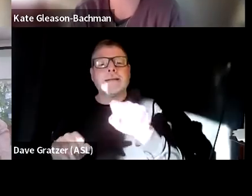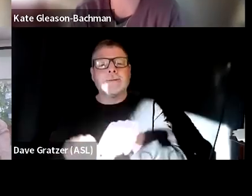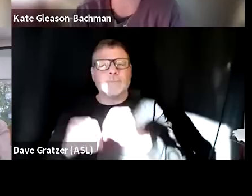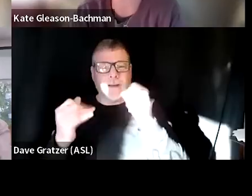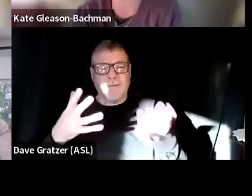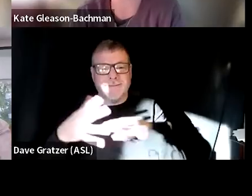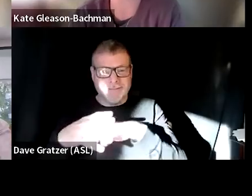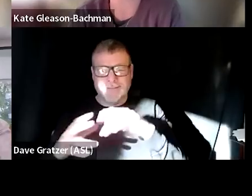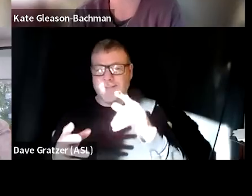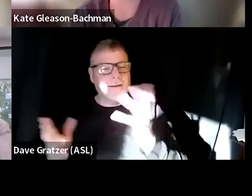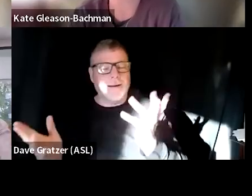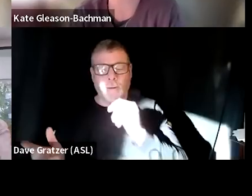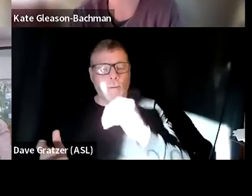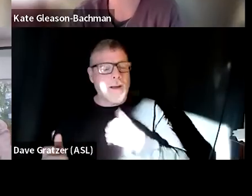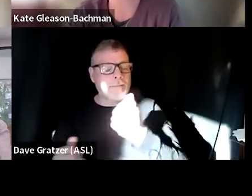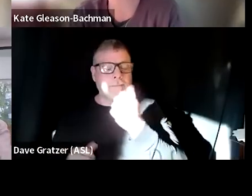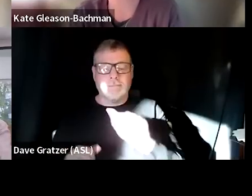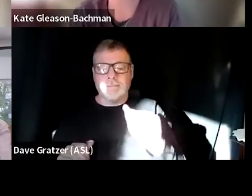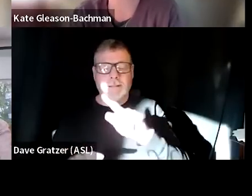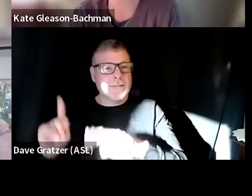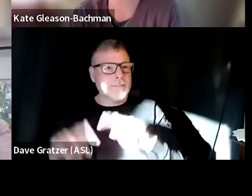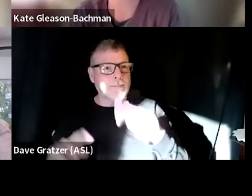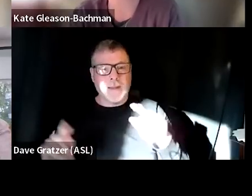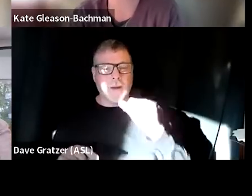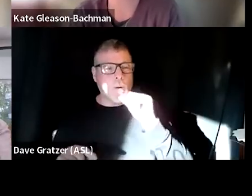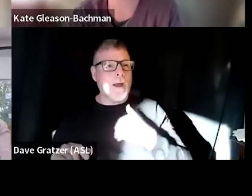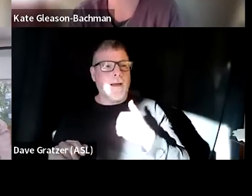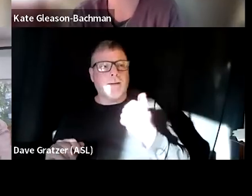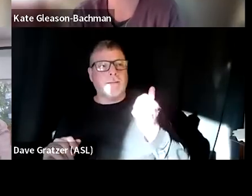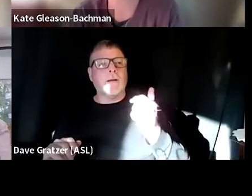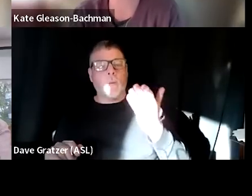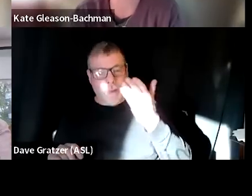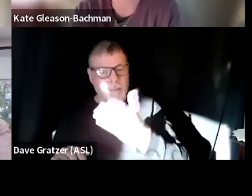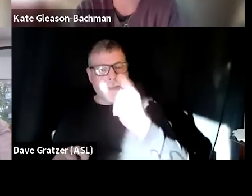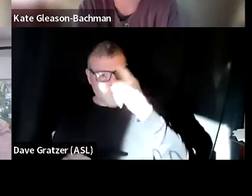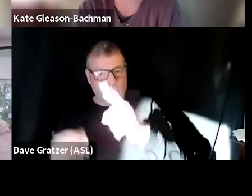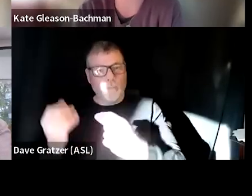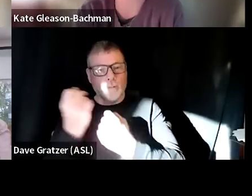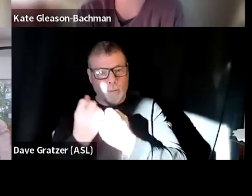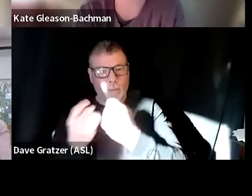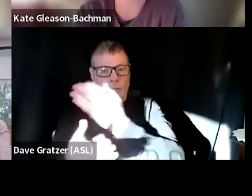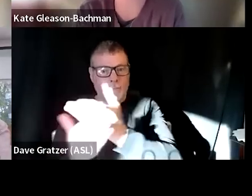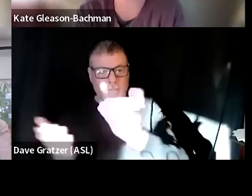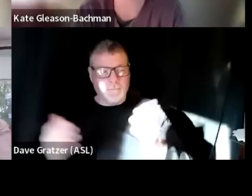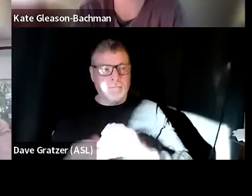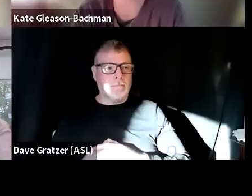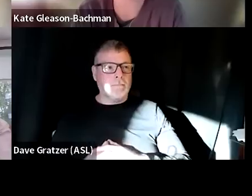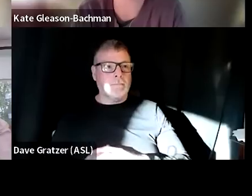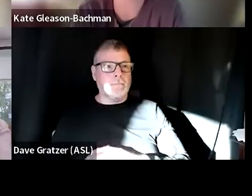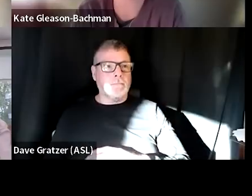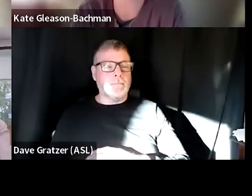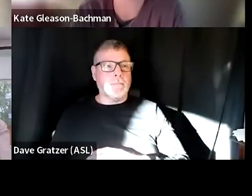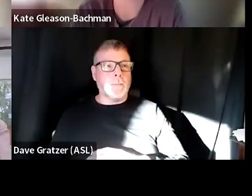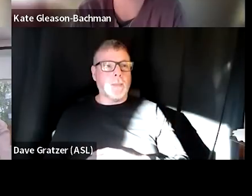that we don't have any affiliation with the police. We don't have any, you know, we're there for them. And I mean, we've built